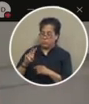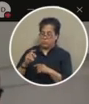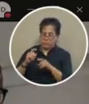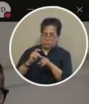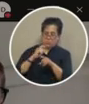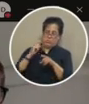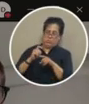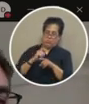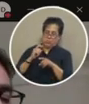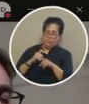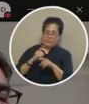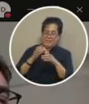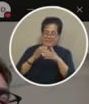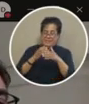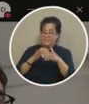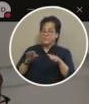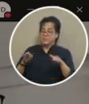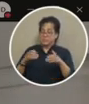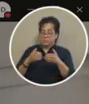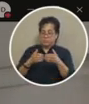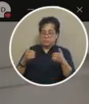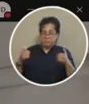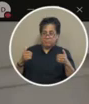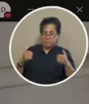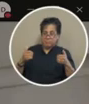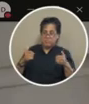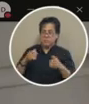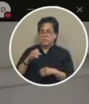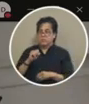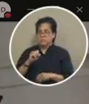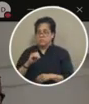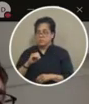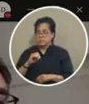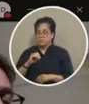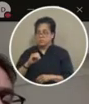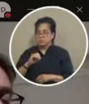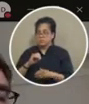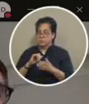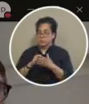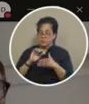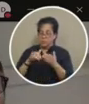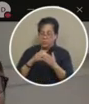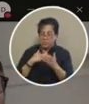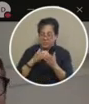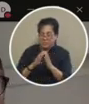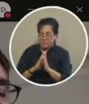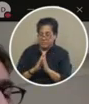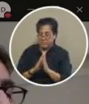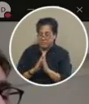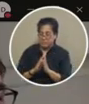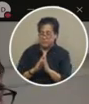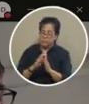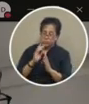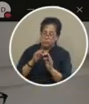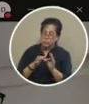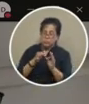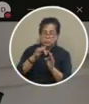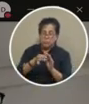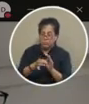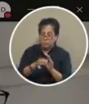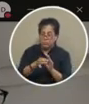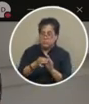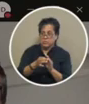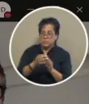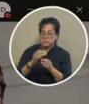the division that it's creating down here. And so, I mean, that's all I'm asking is for a postponement. That's